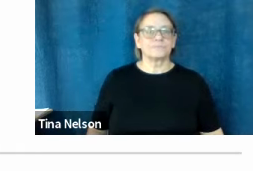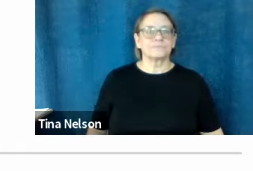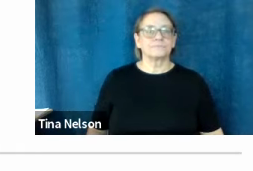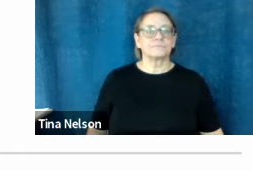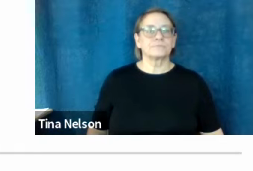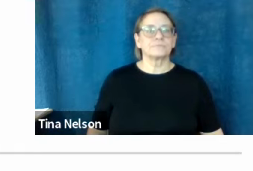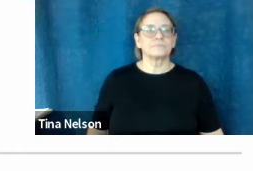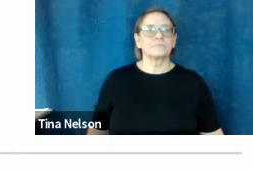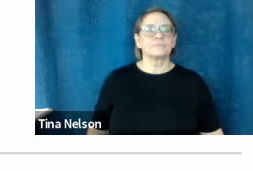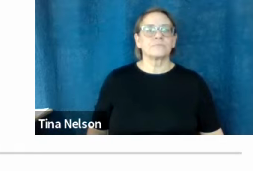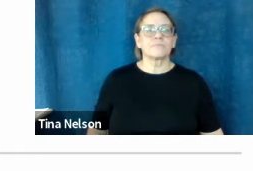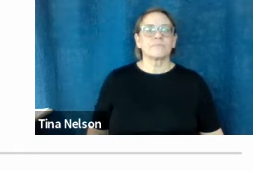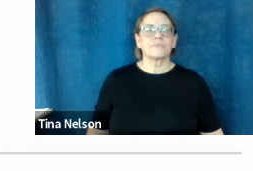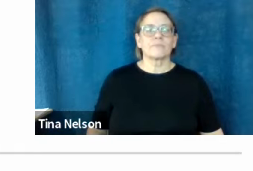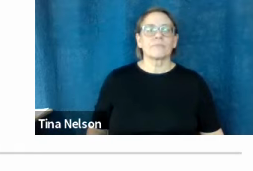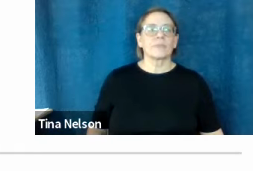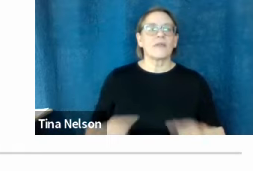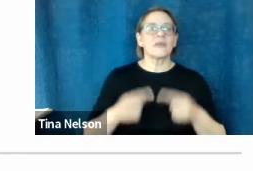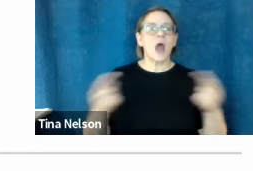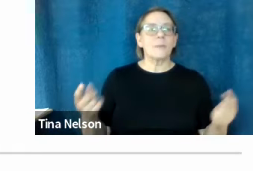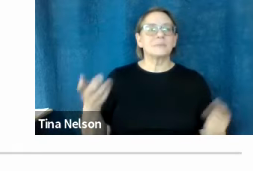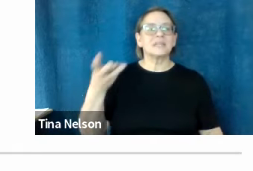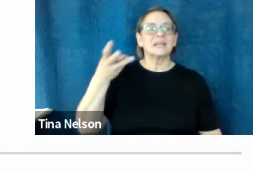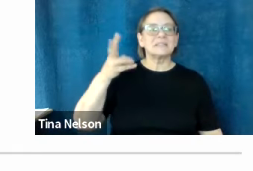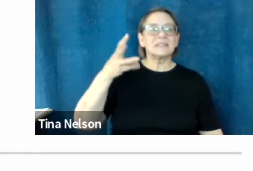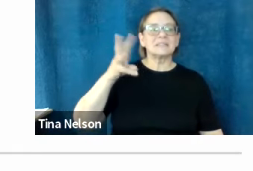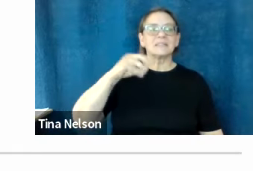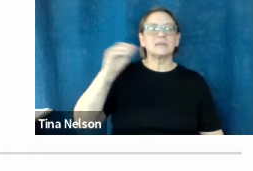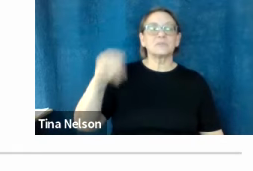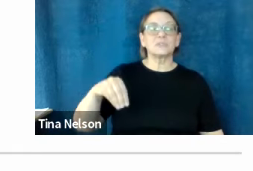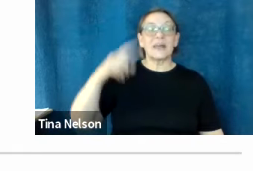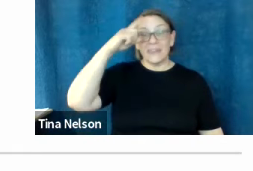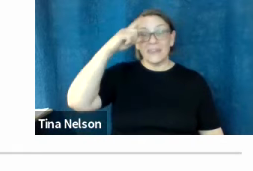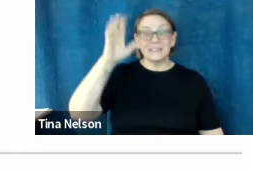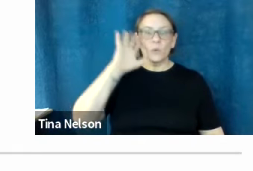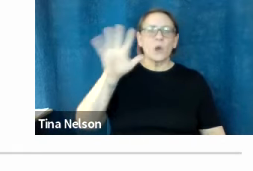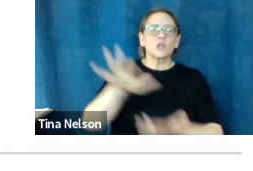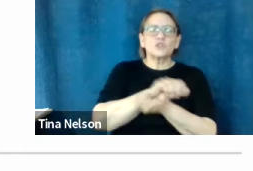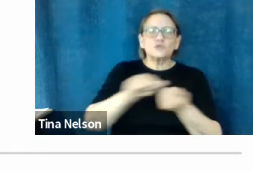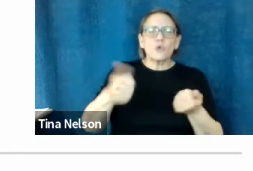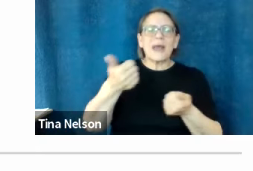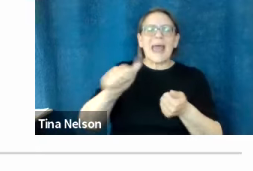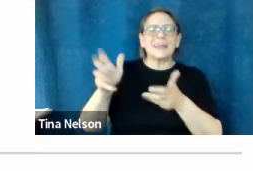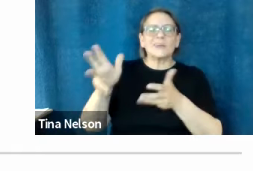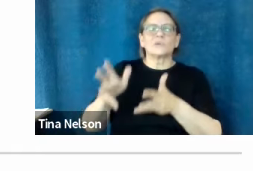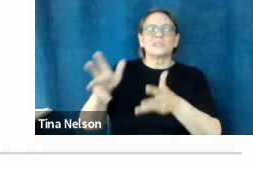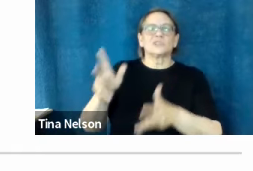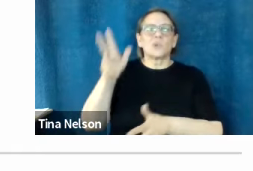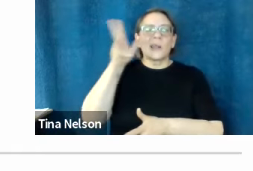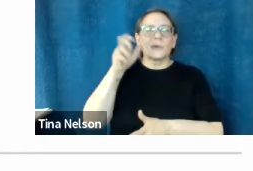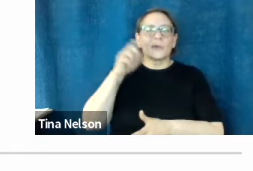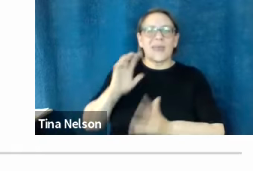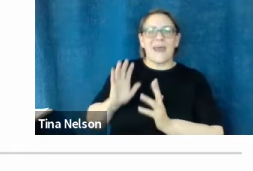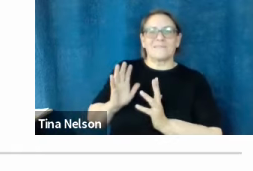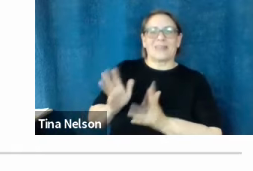And the converse 16% thinks it will destroy hearing any residual hearing that a patient has had left,